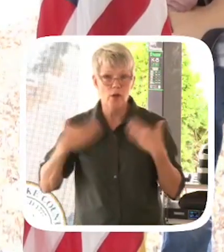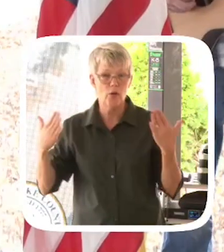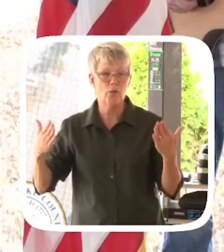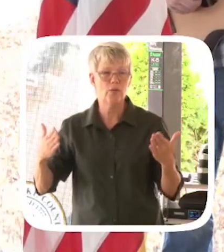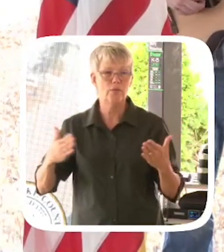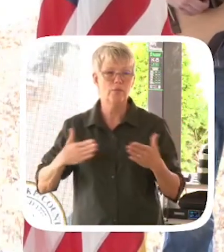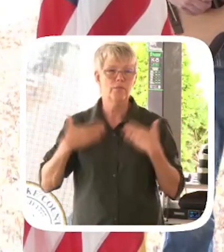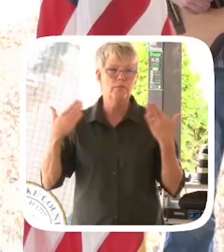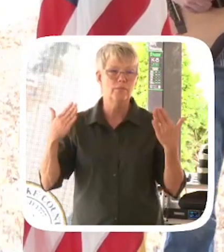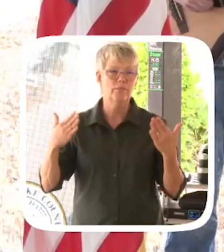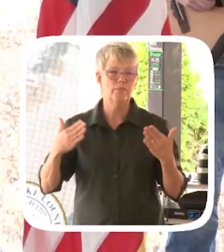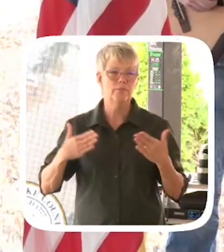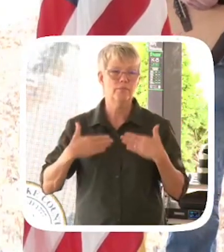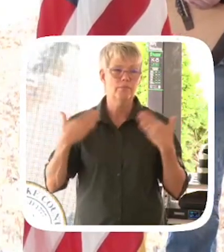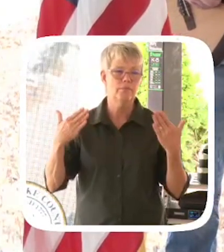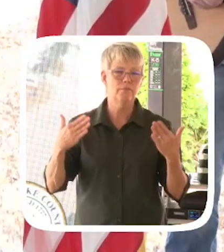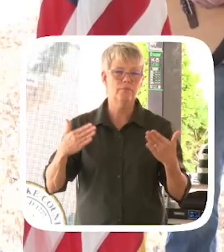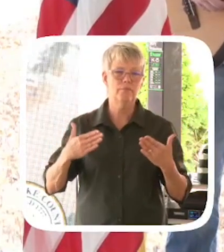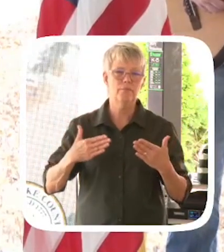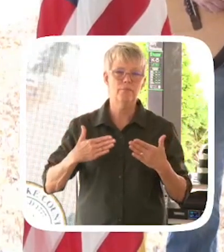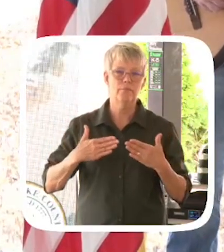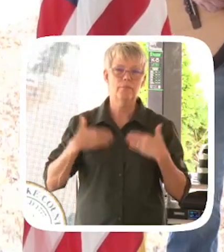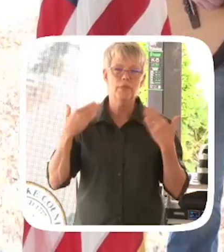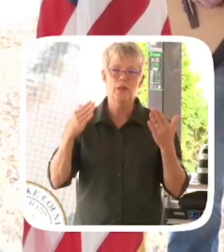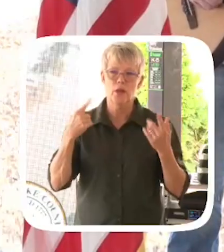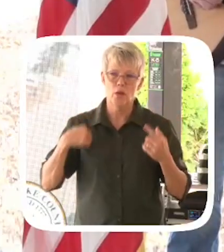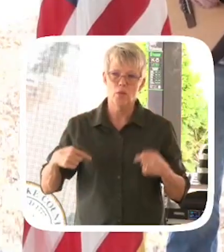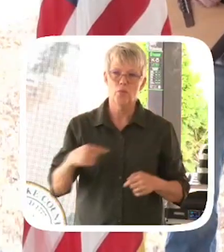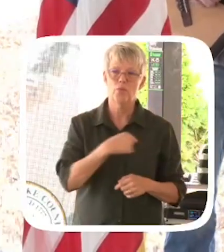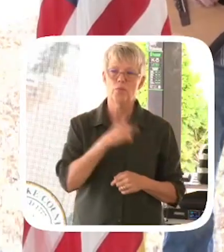us together in